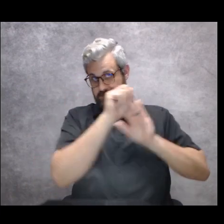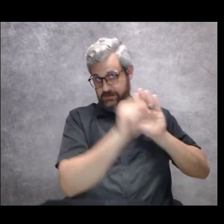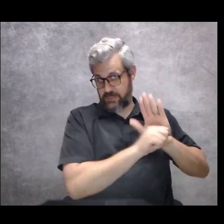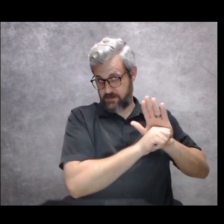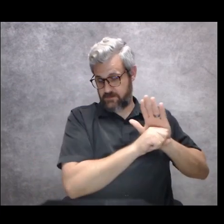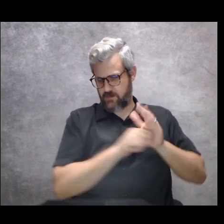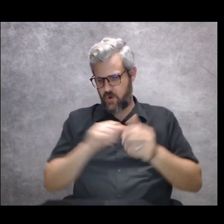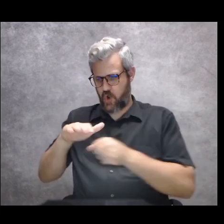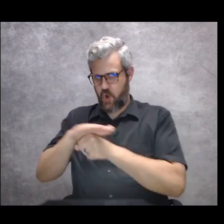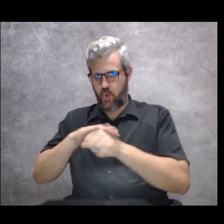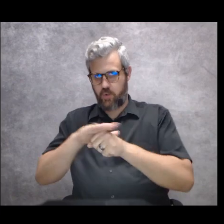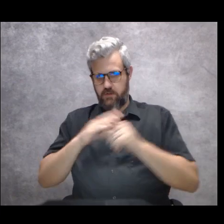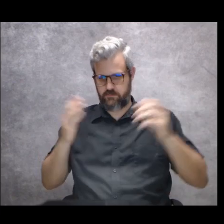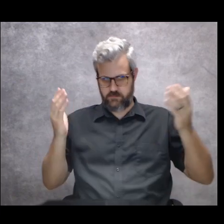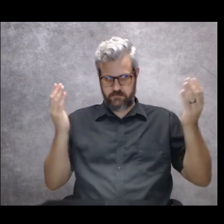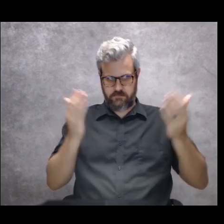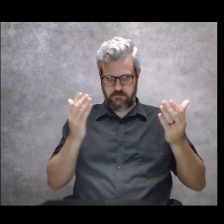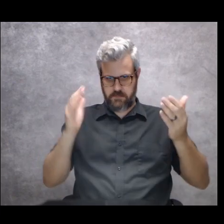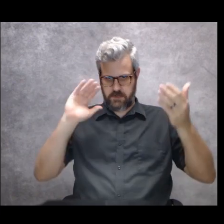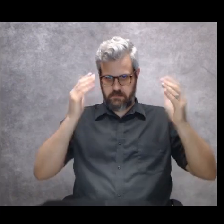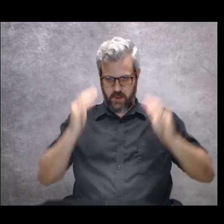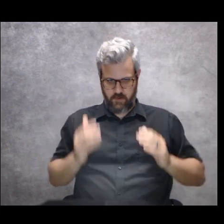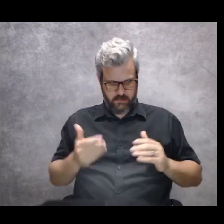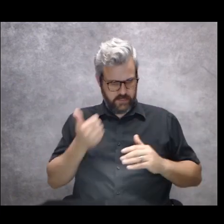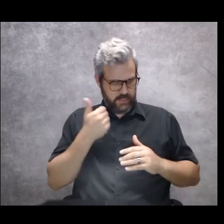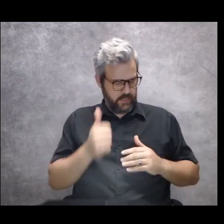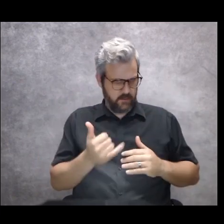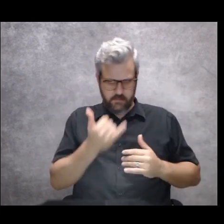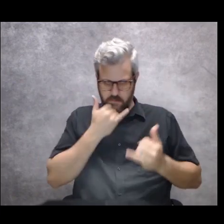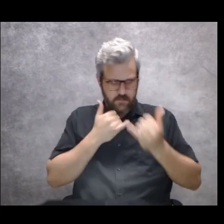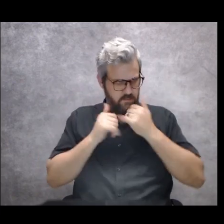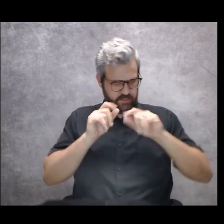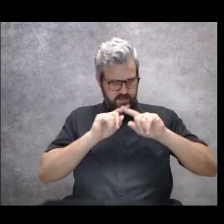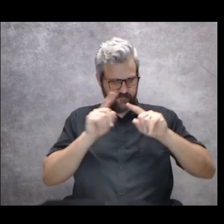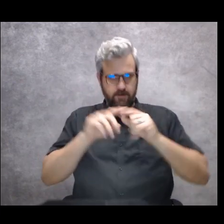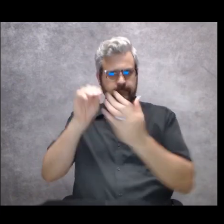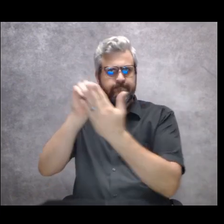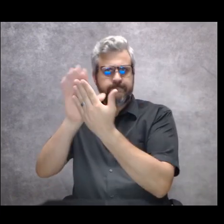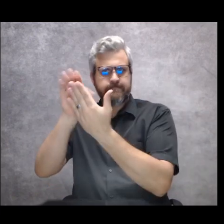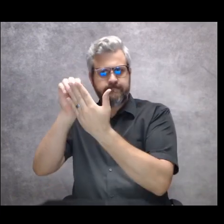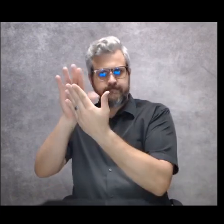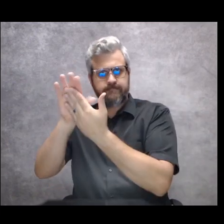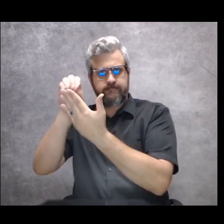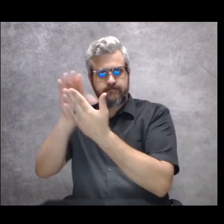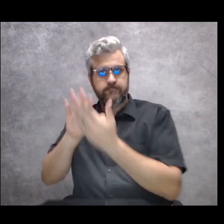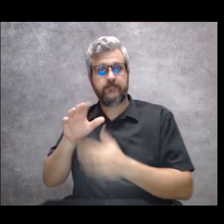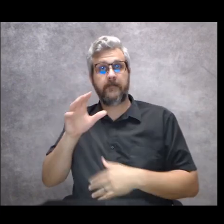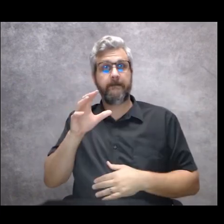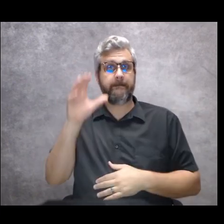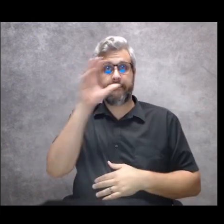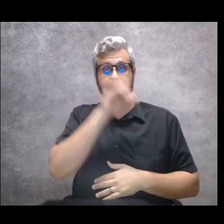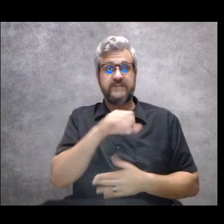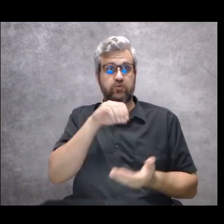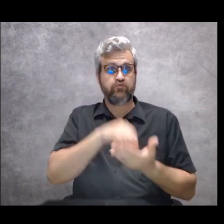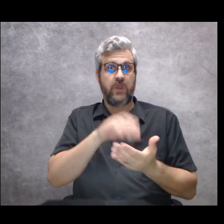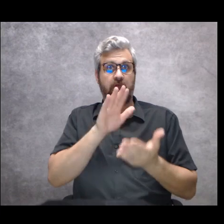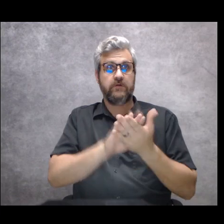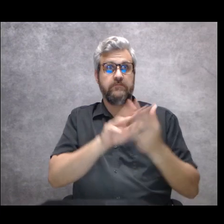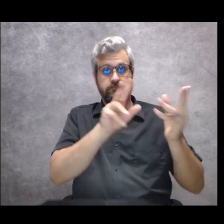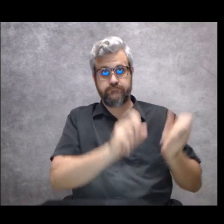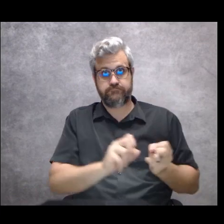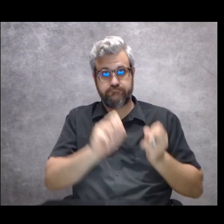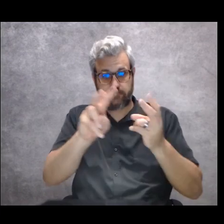have been taken on the discrepancies and missing records have been imported and requests sent to previous districts for